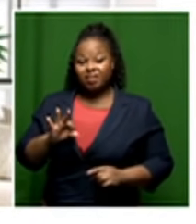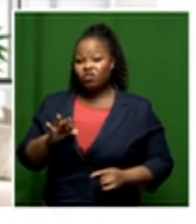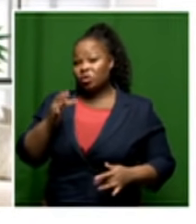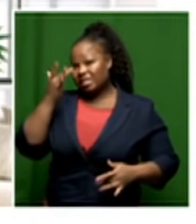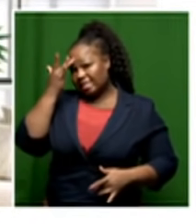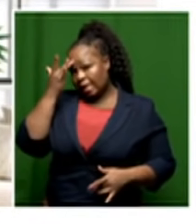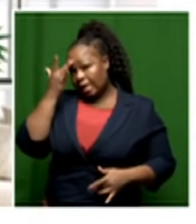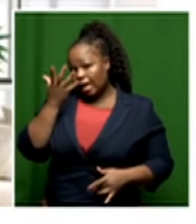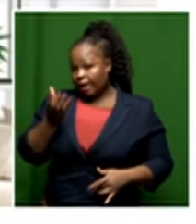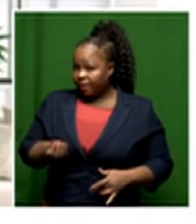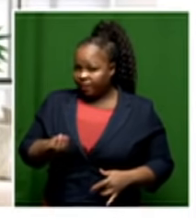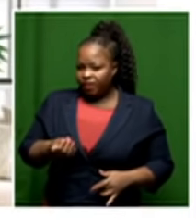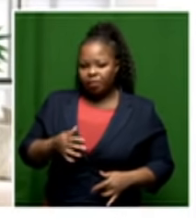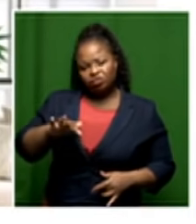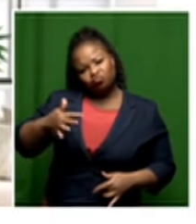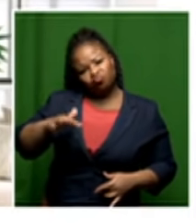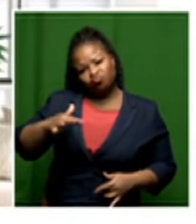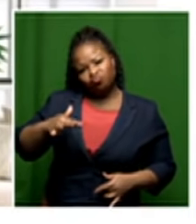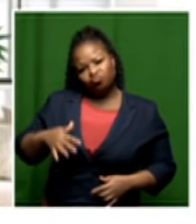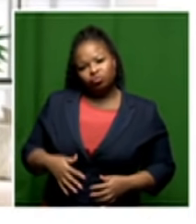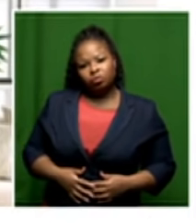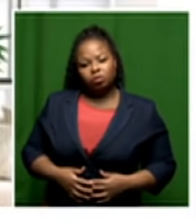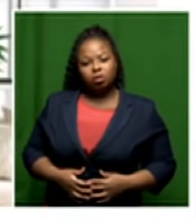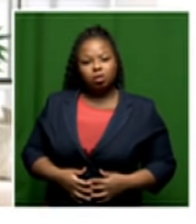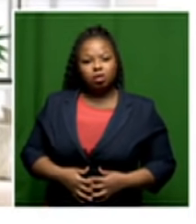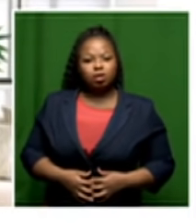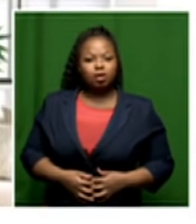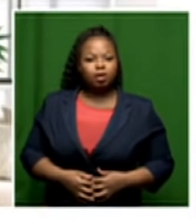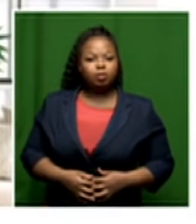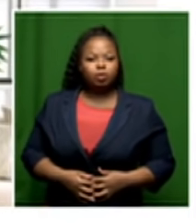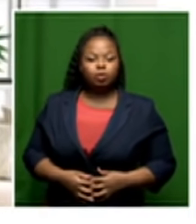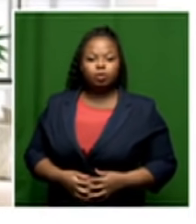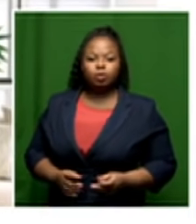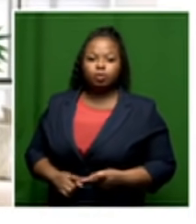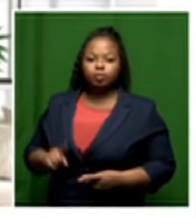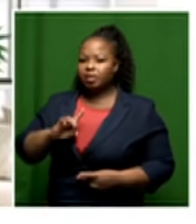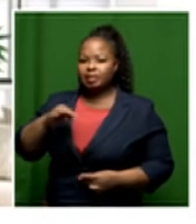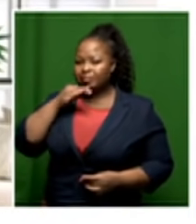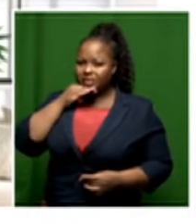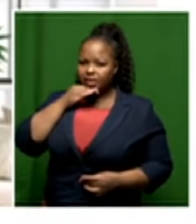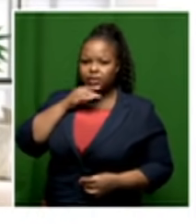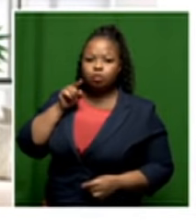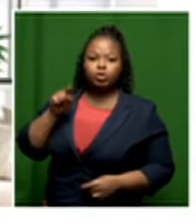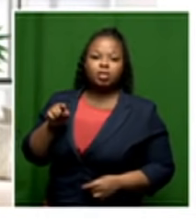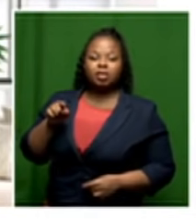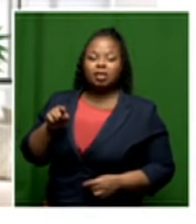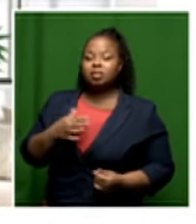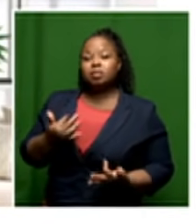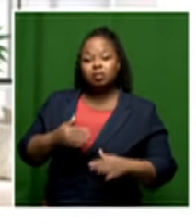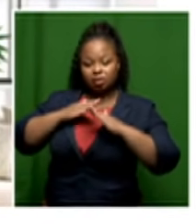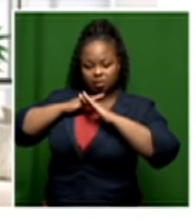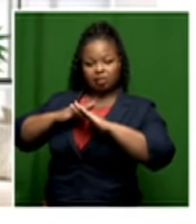illness, it's actually a mild illness. Now, but that does not mean you may not get infected